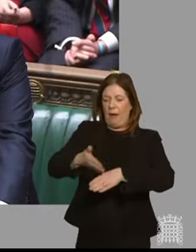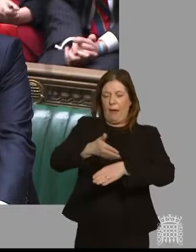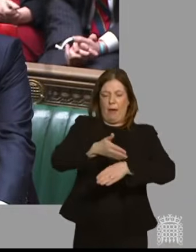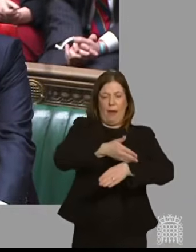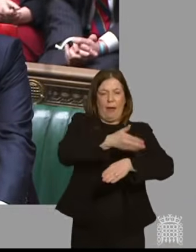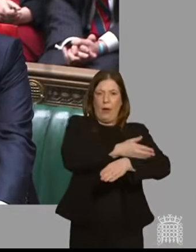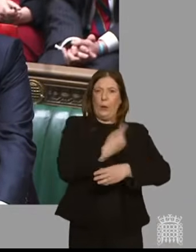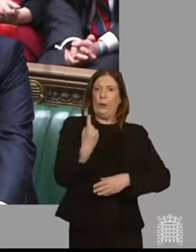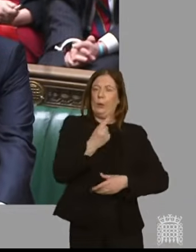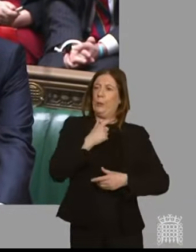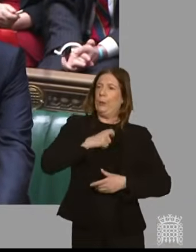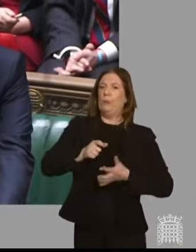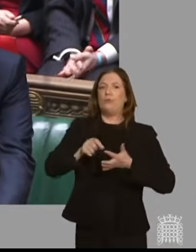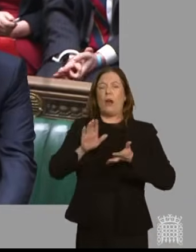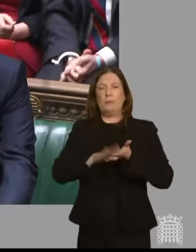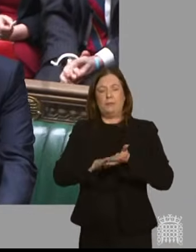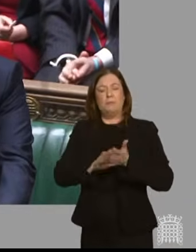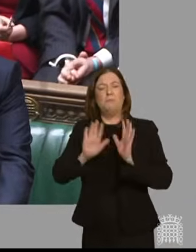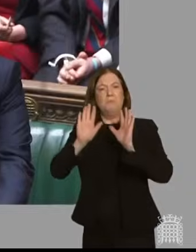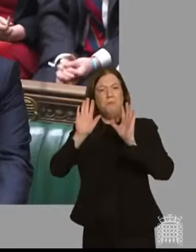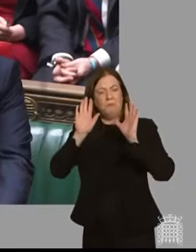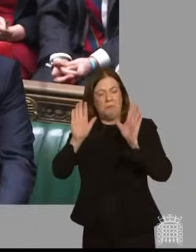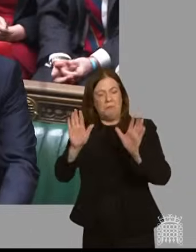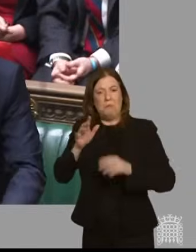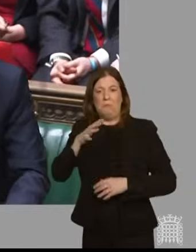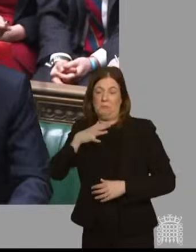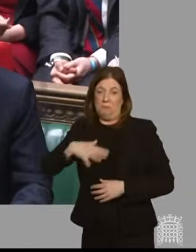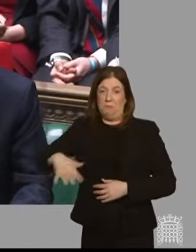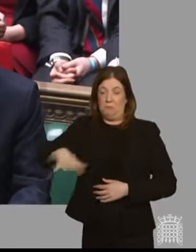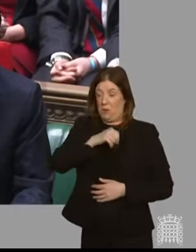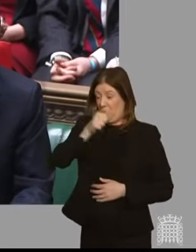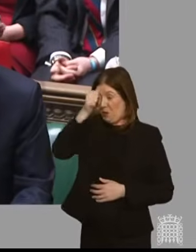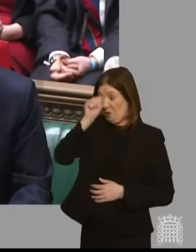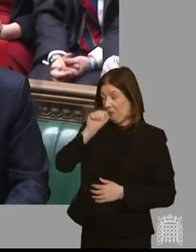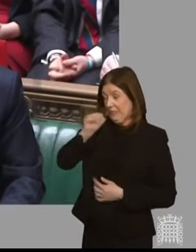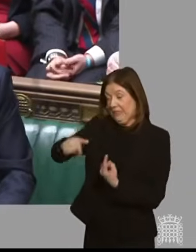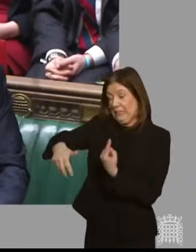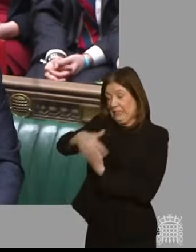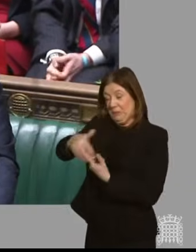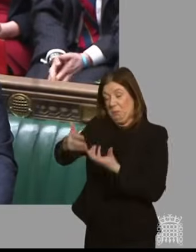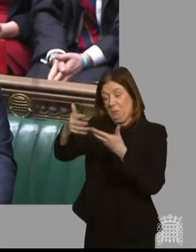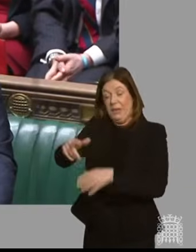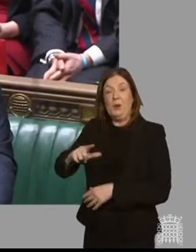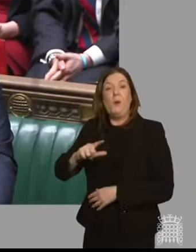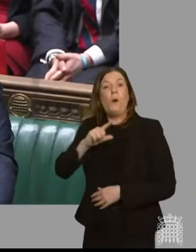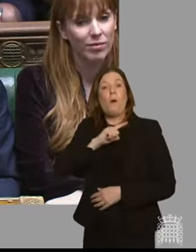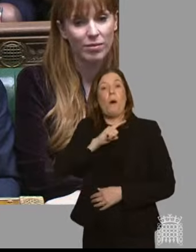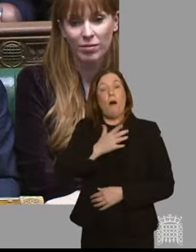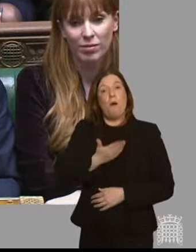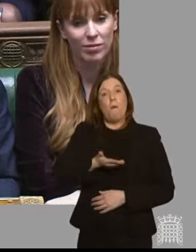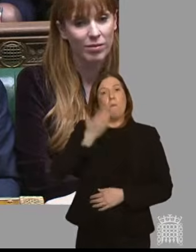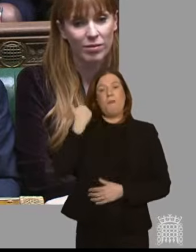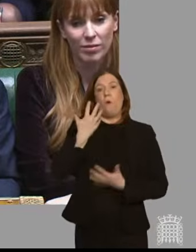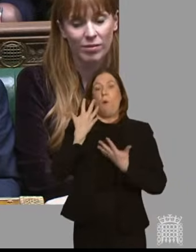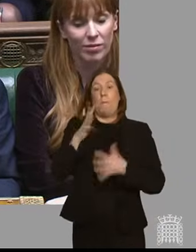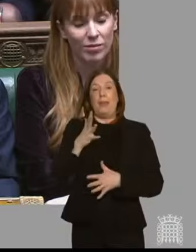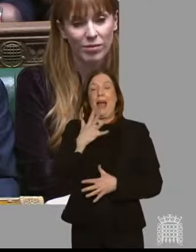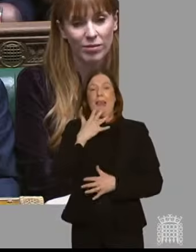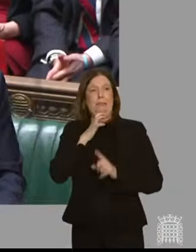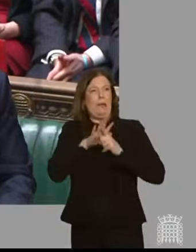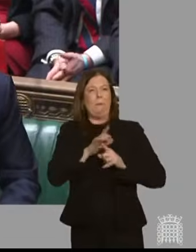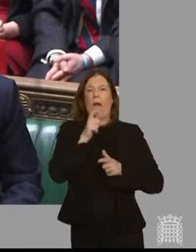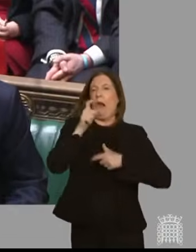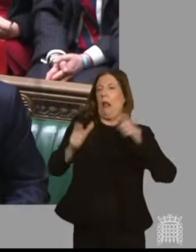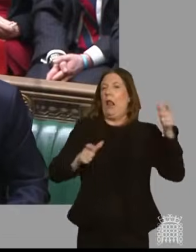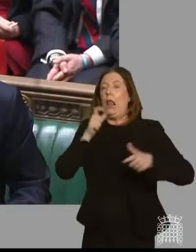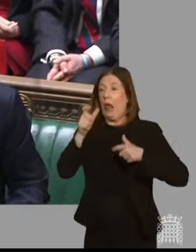country knows his record because he sat there while anti-Semitism ran rife in this party, and not once